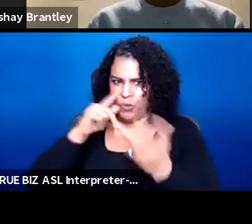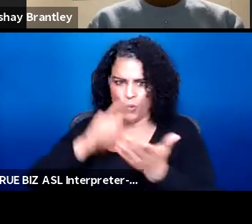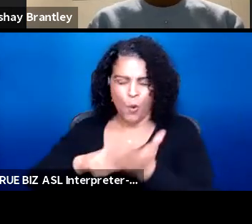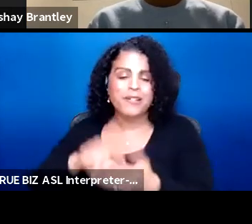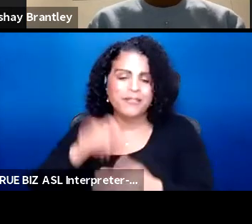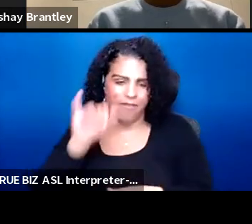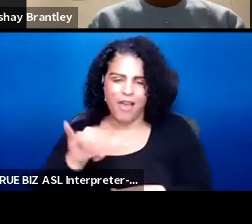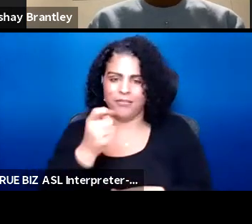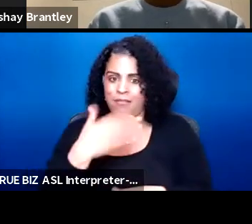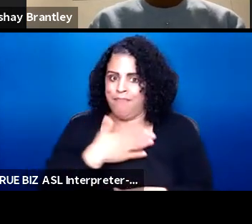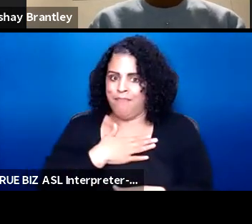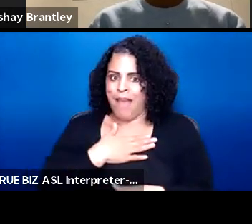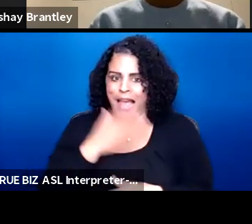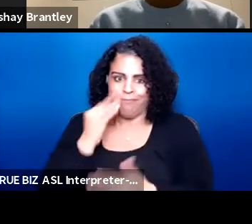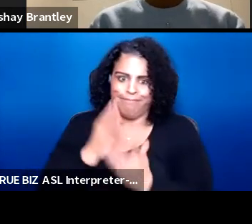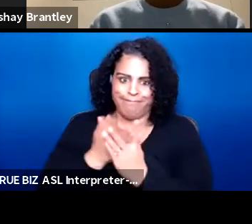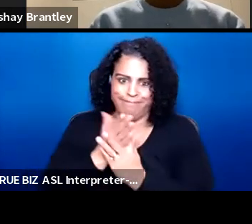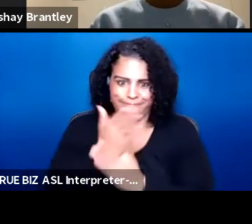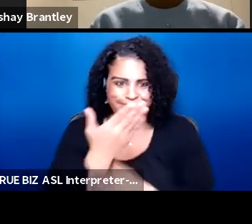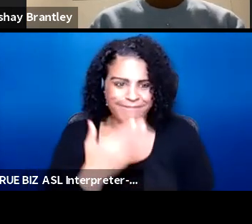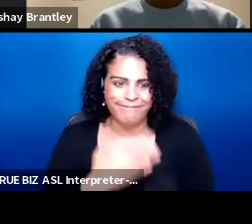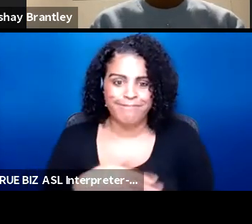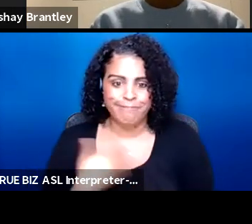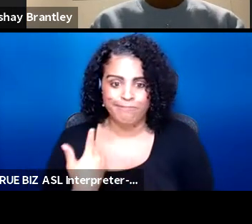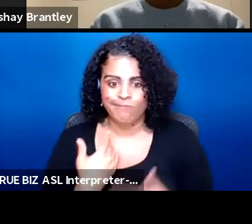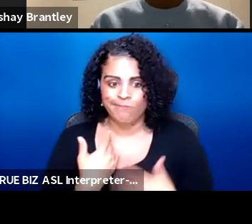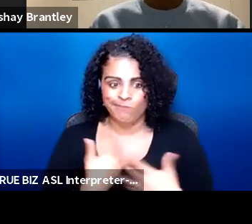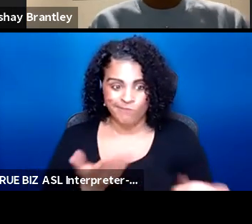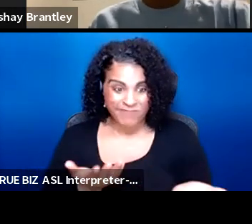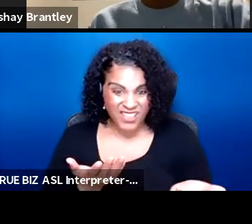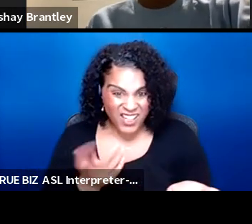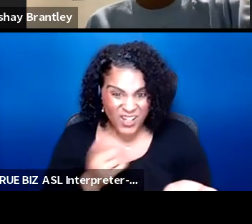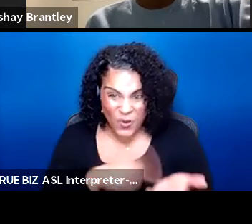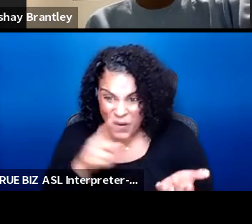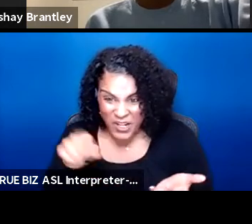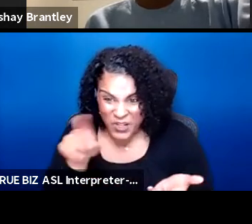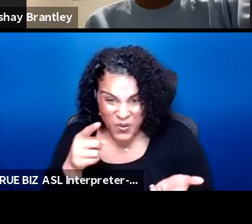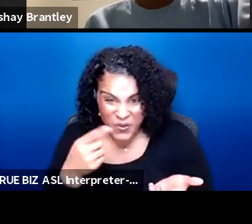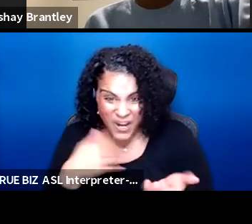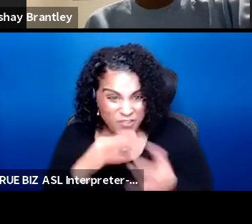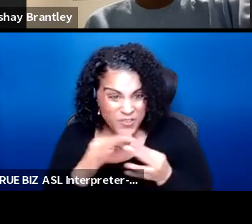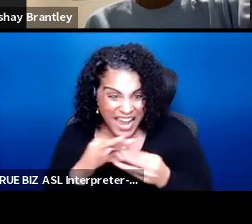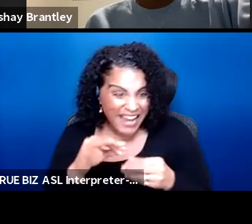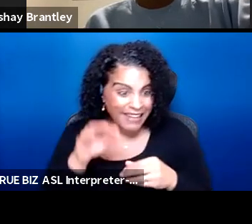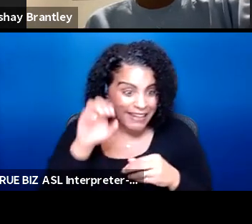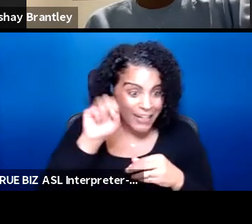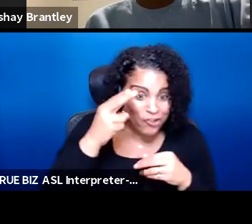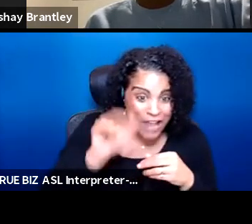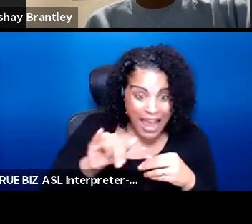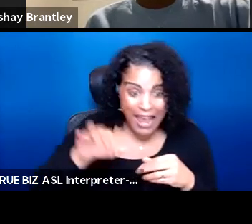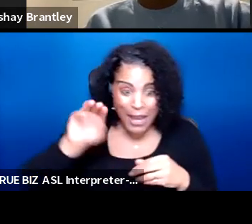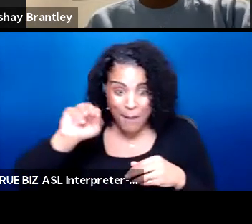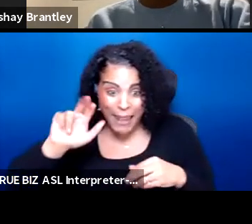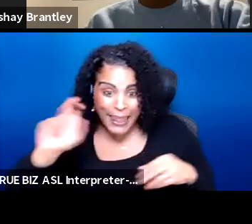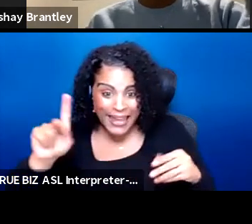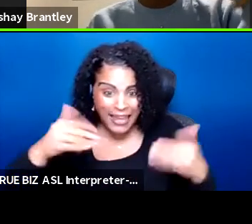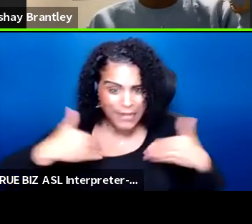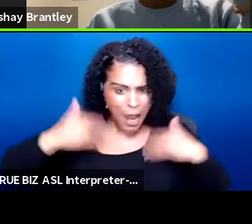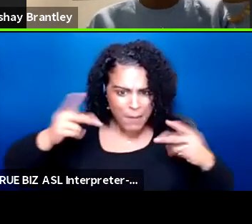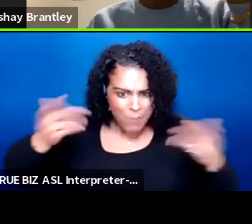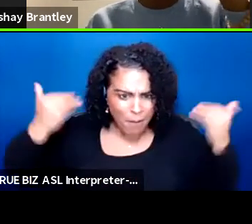bit of my journey. So, yeah. What do you all have to say? Eshay, Malick, young ones,